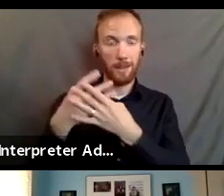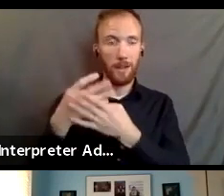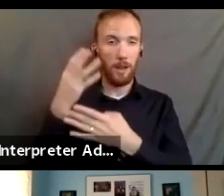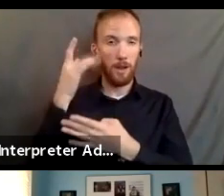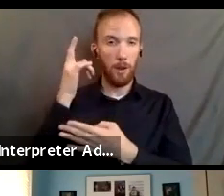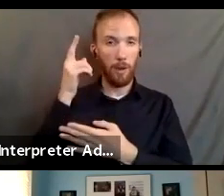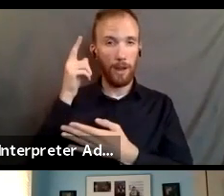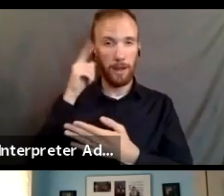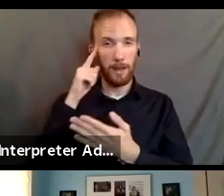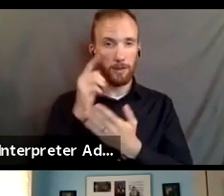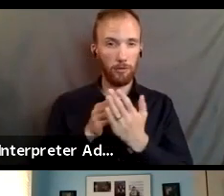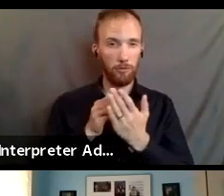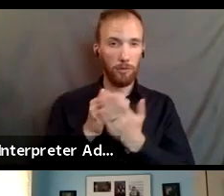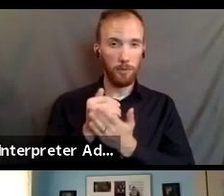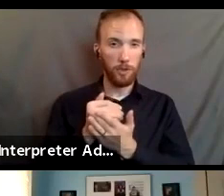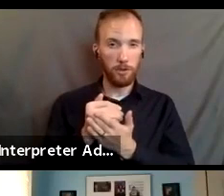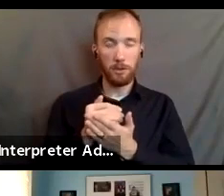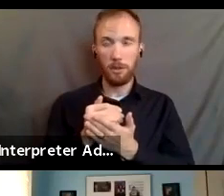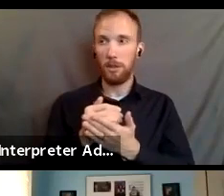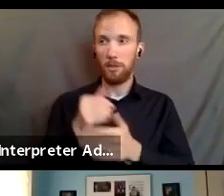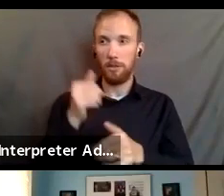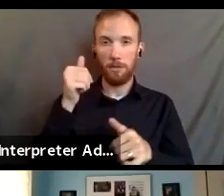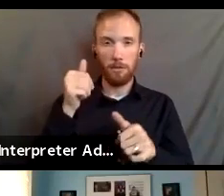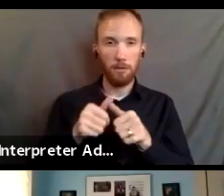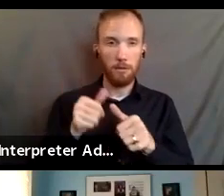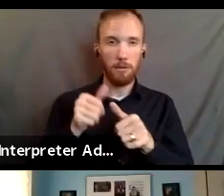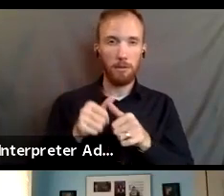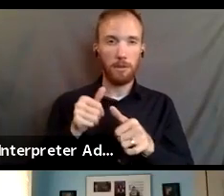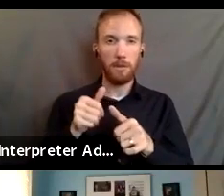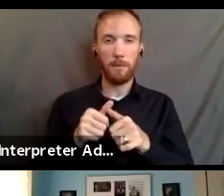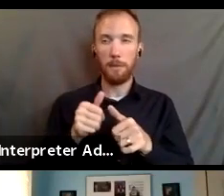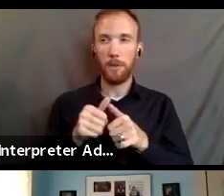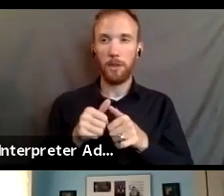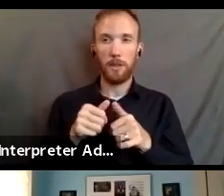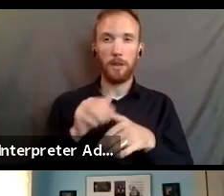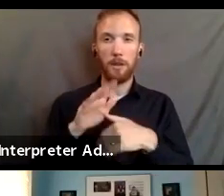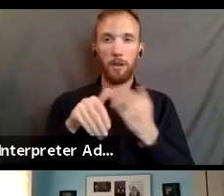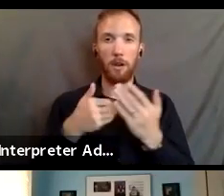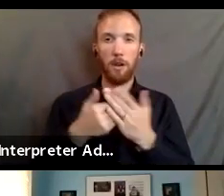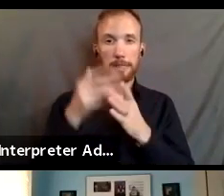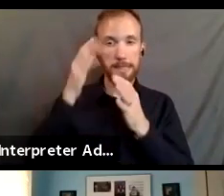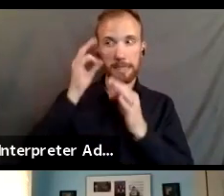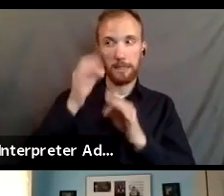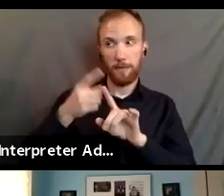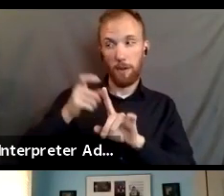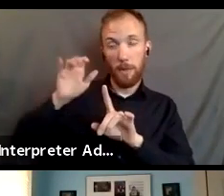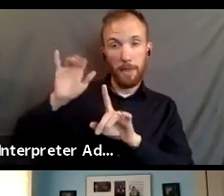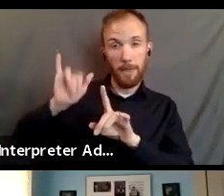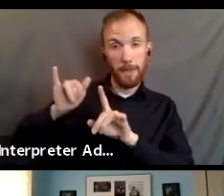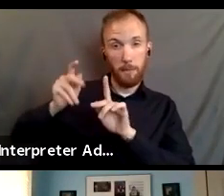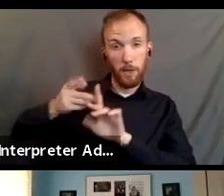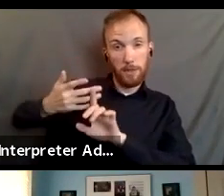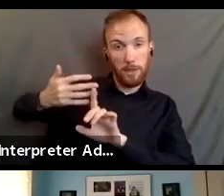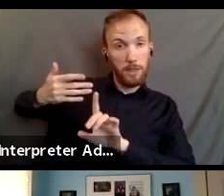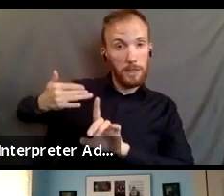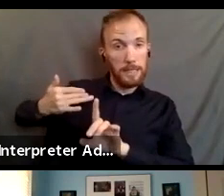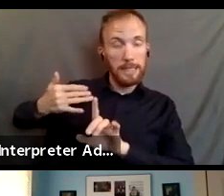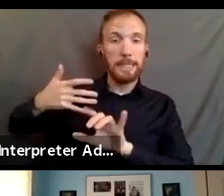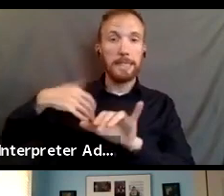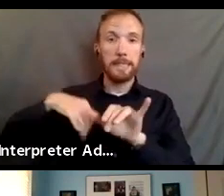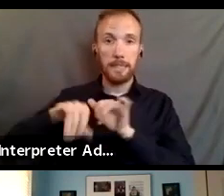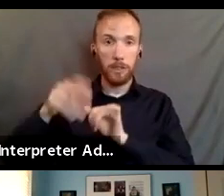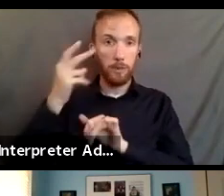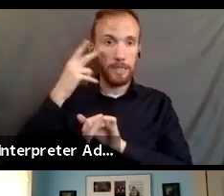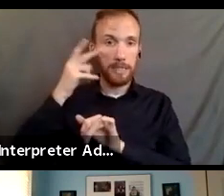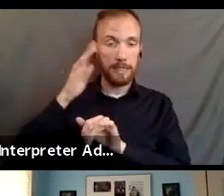decisions the contracting and what's here happening still under your watch this is not about